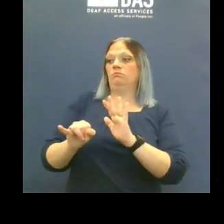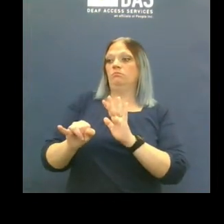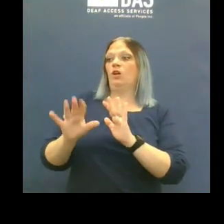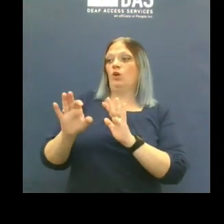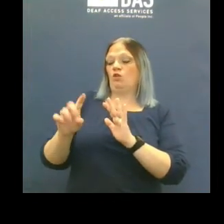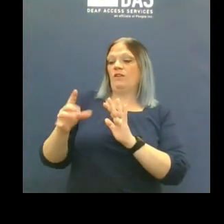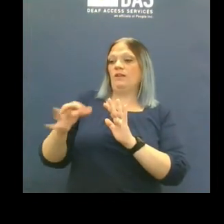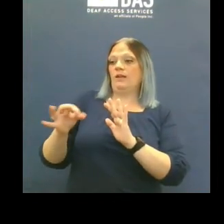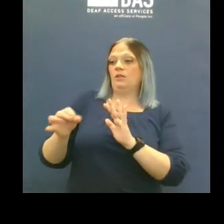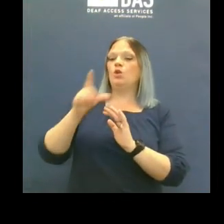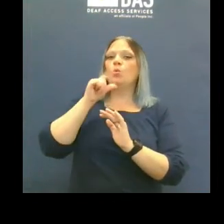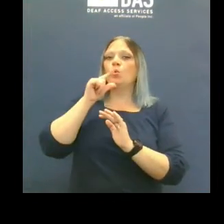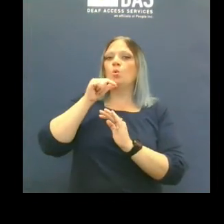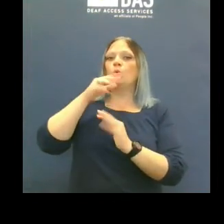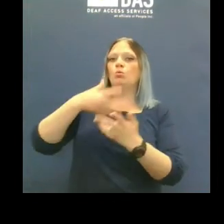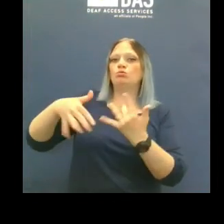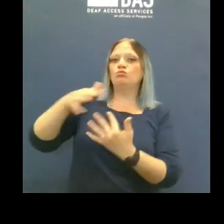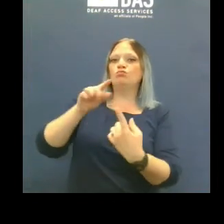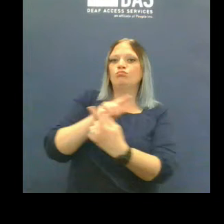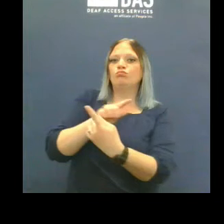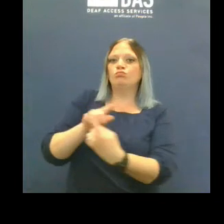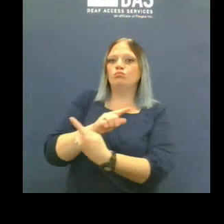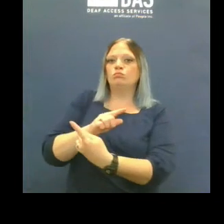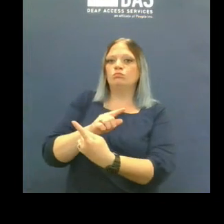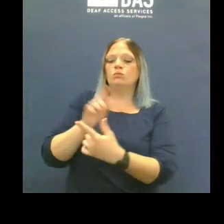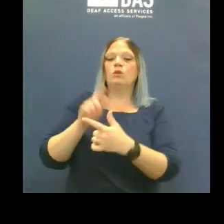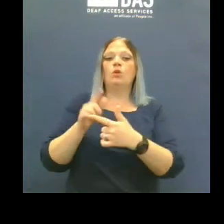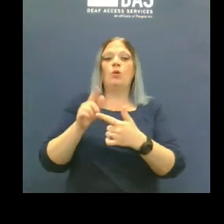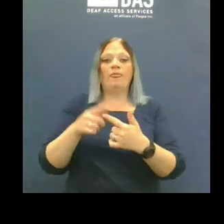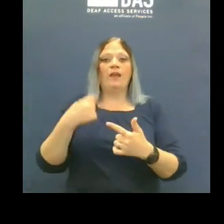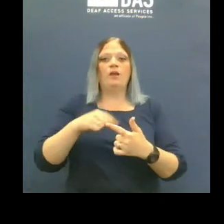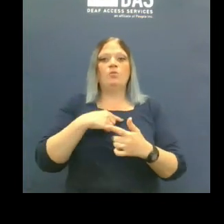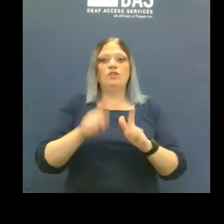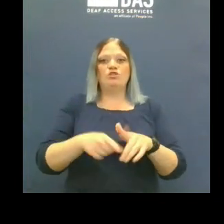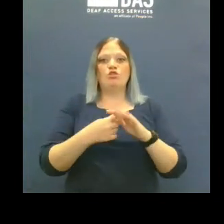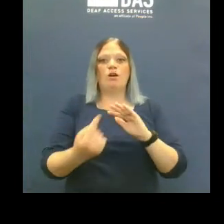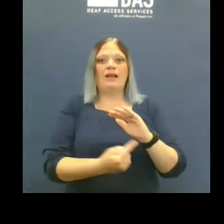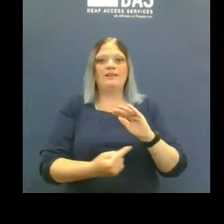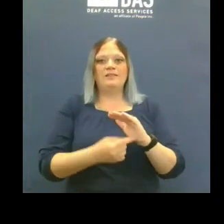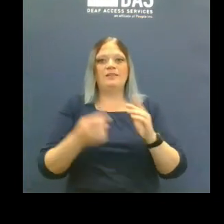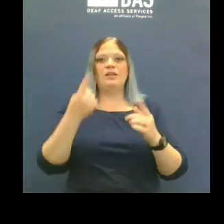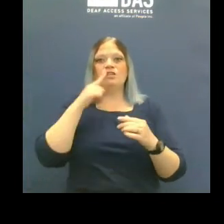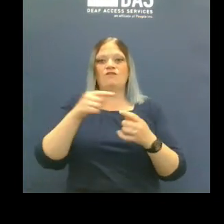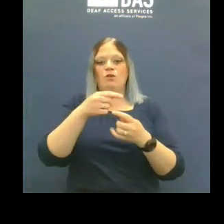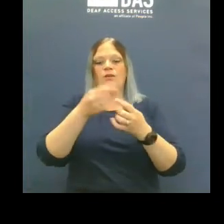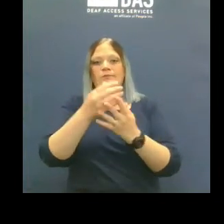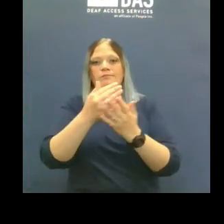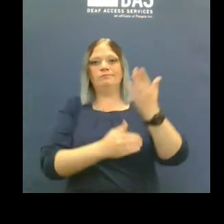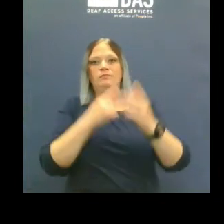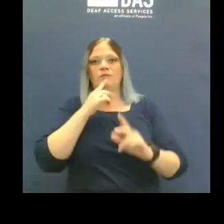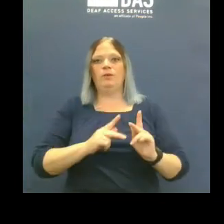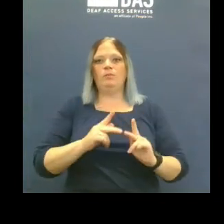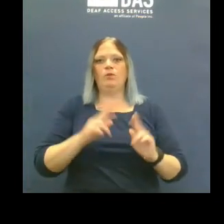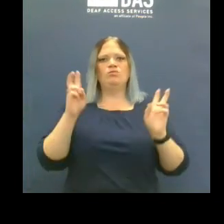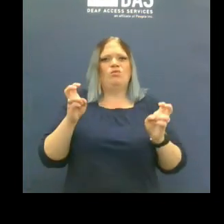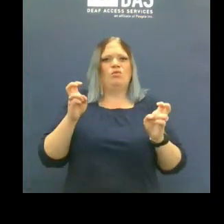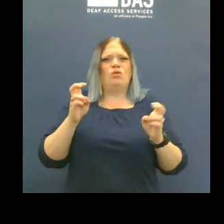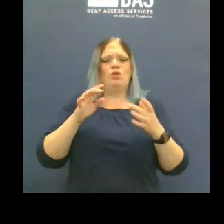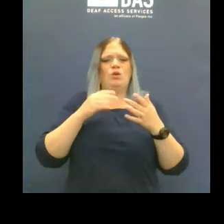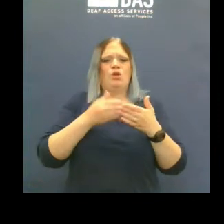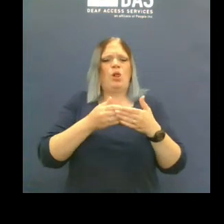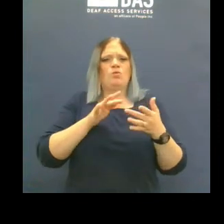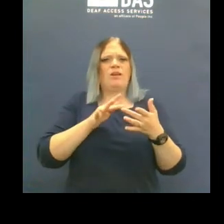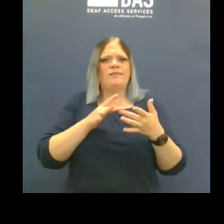their close contacts. And then we place those contacts in quarantine. So you ask, what is a close contact? And so a